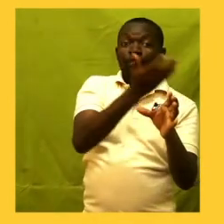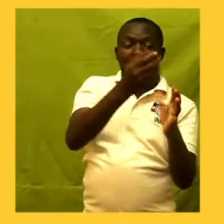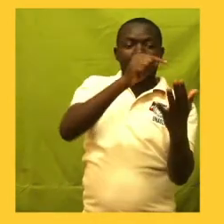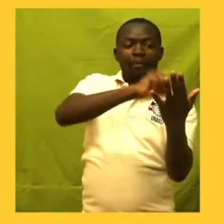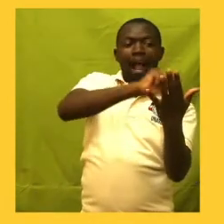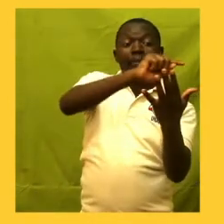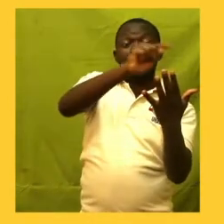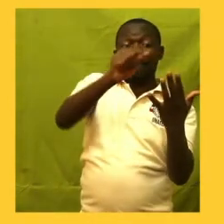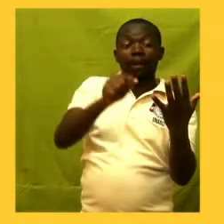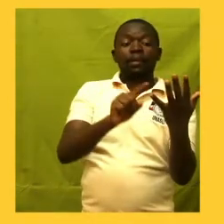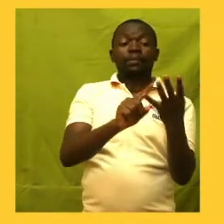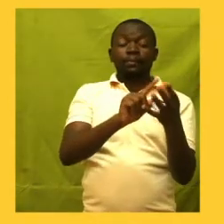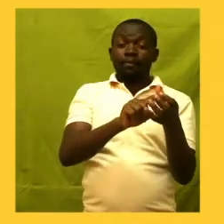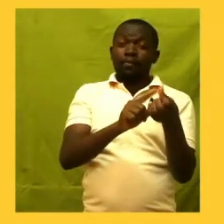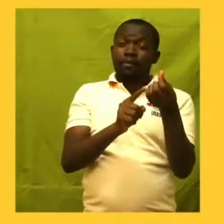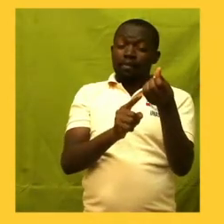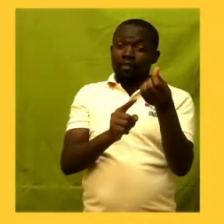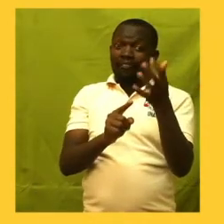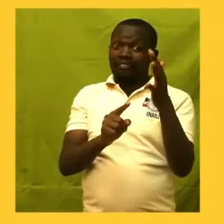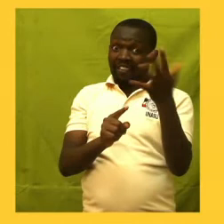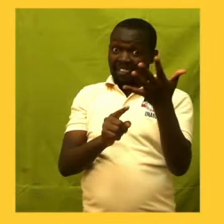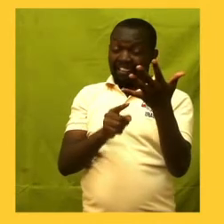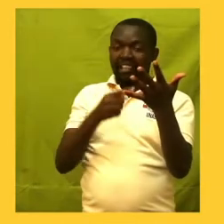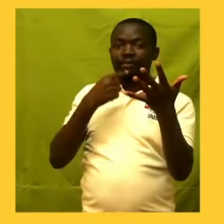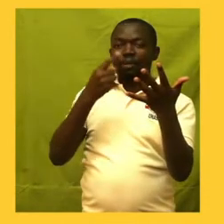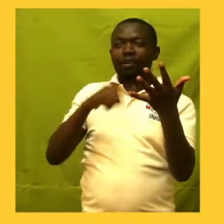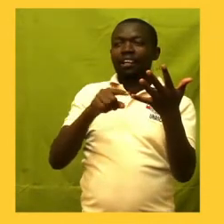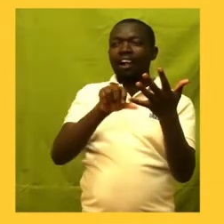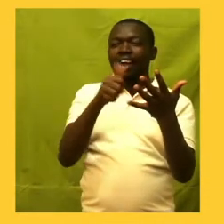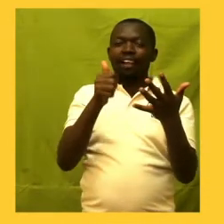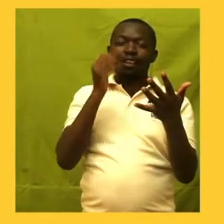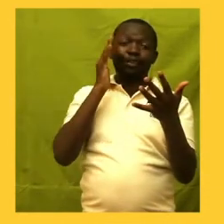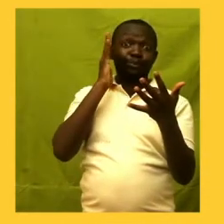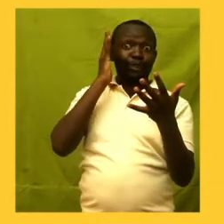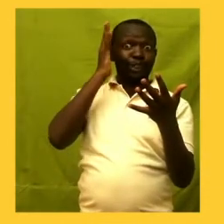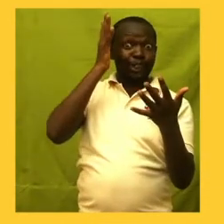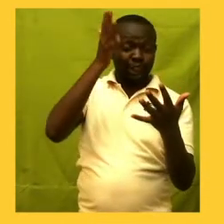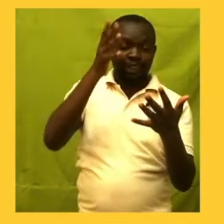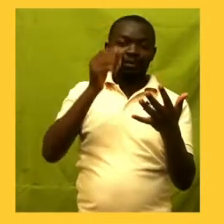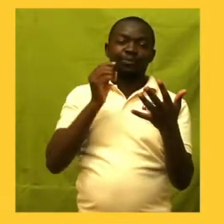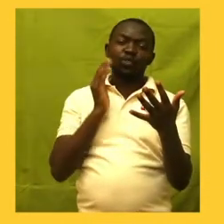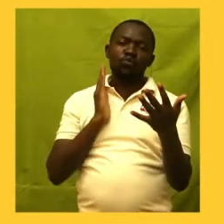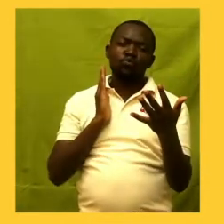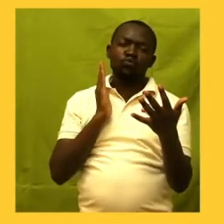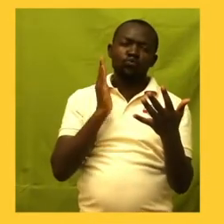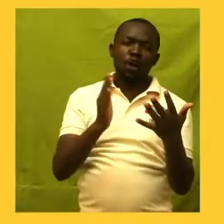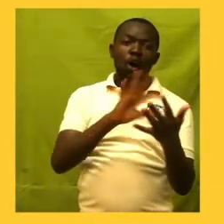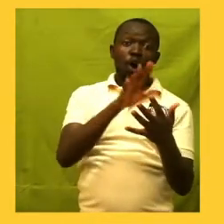shark, they live there. So if I want to eat a shark, I shall go to the ocean.